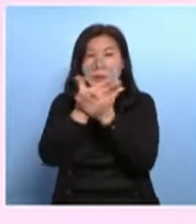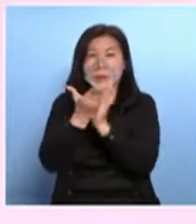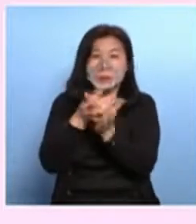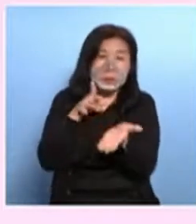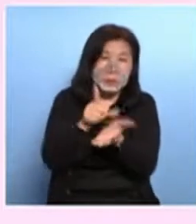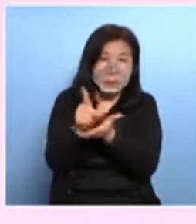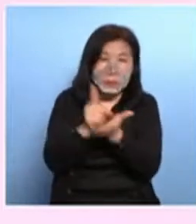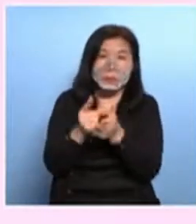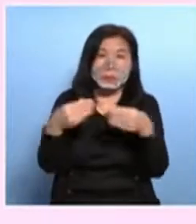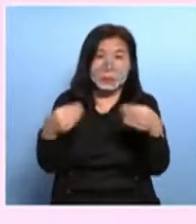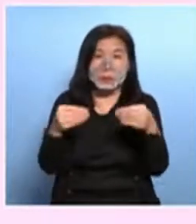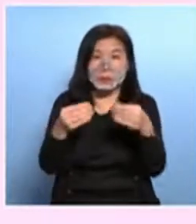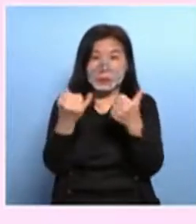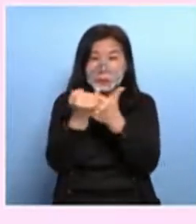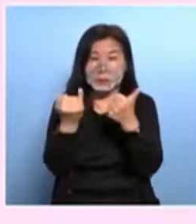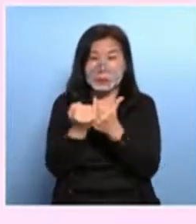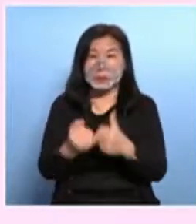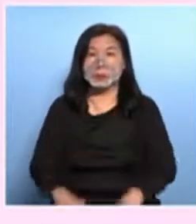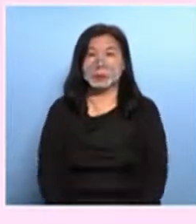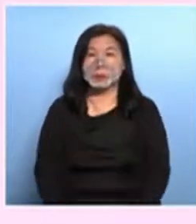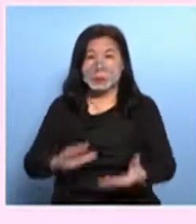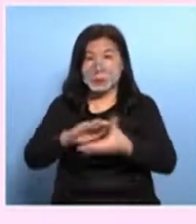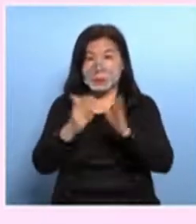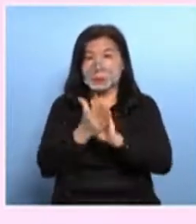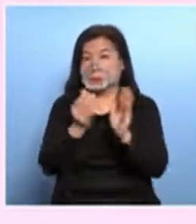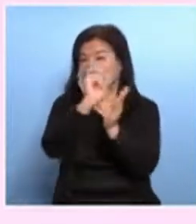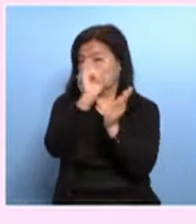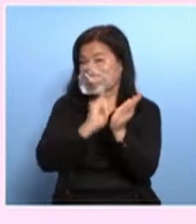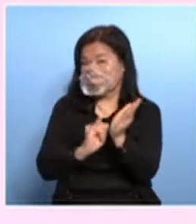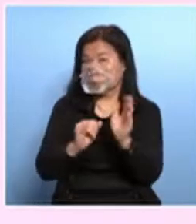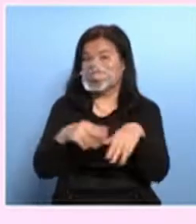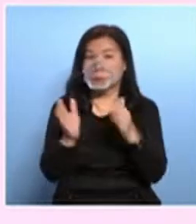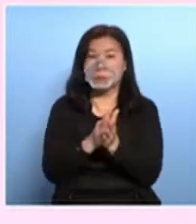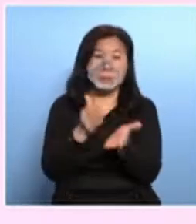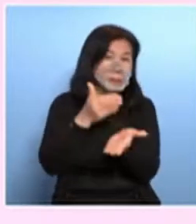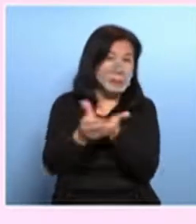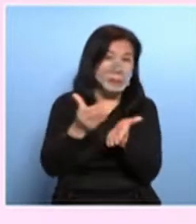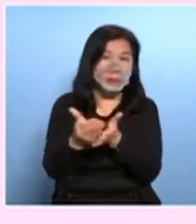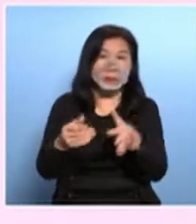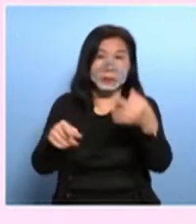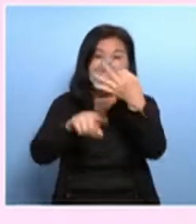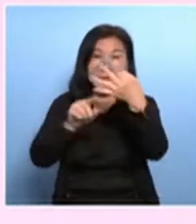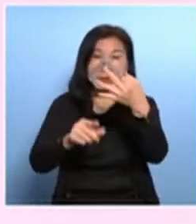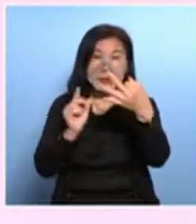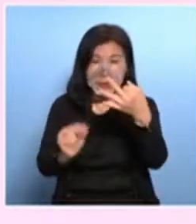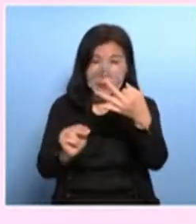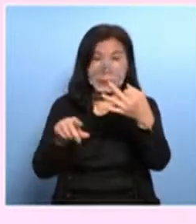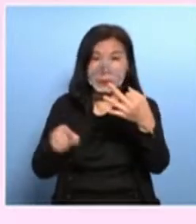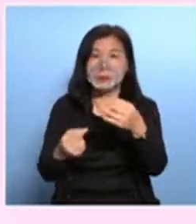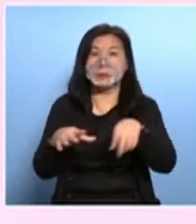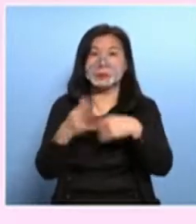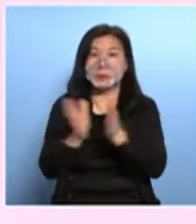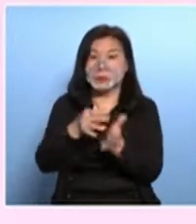of coping with about 900 additional healthcare training places. Arts and culture. I will allocate